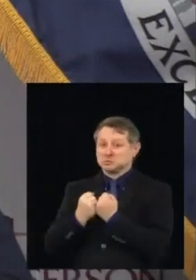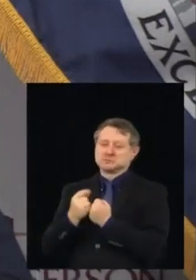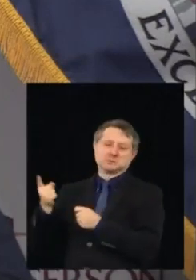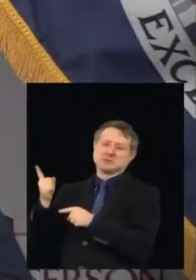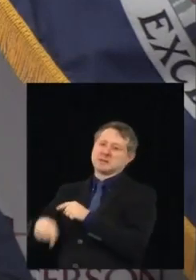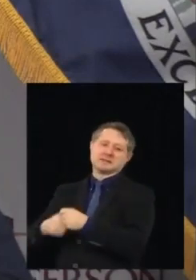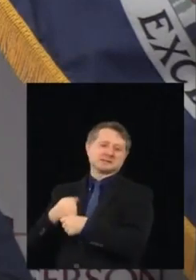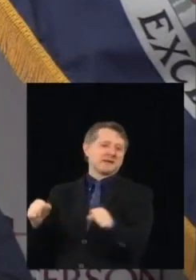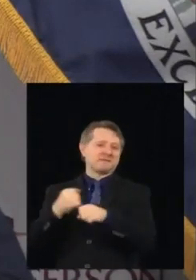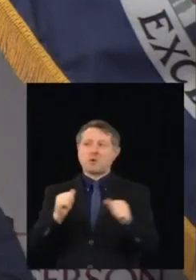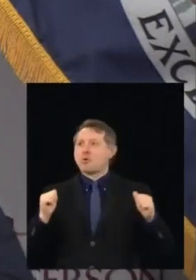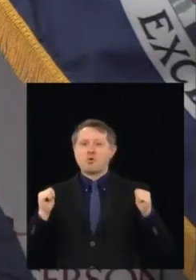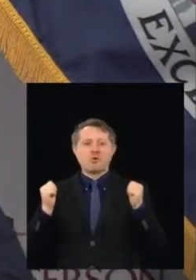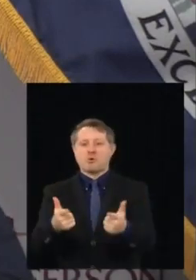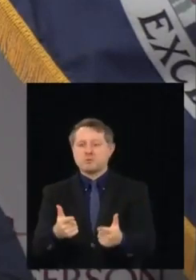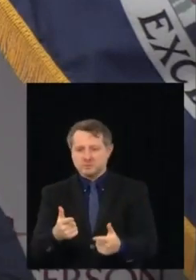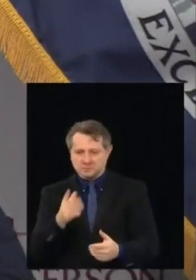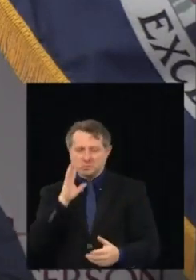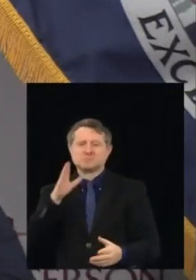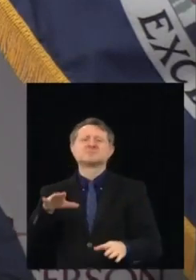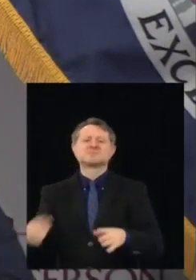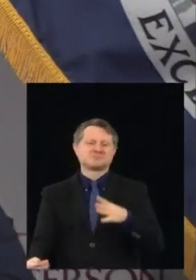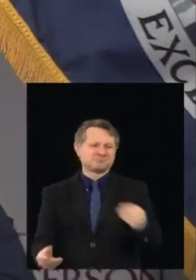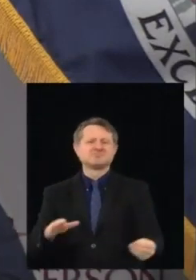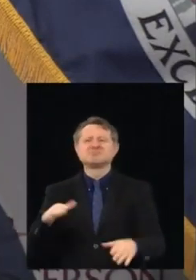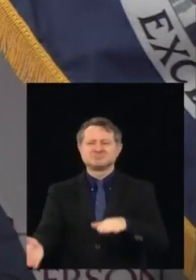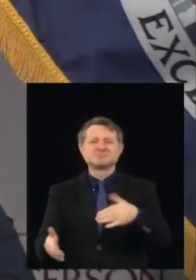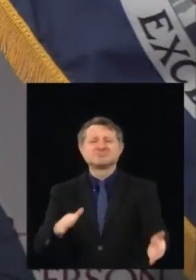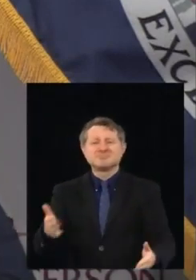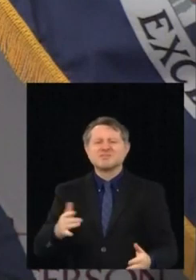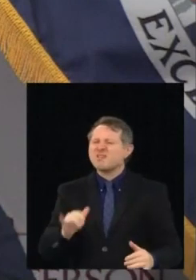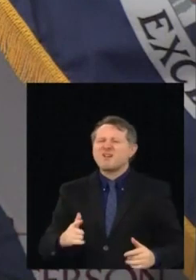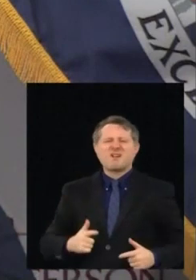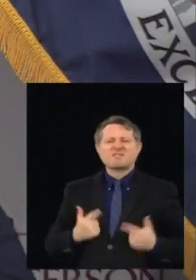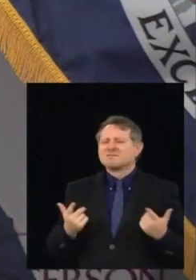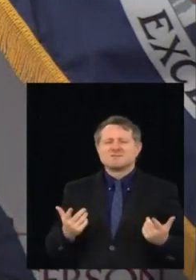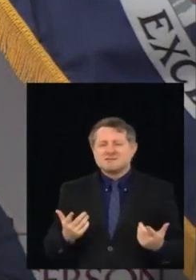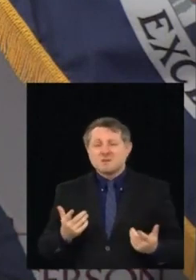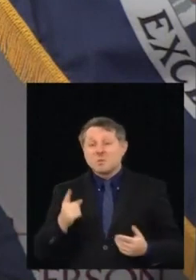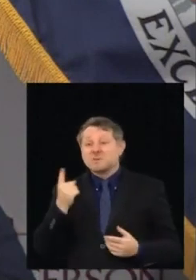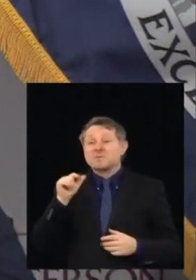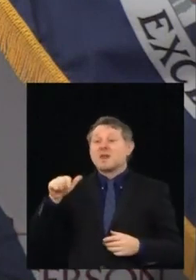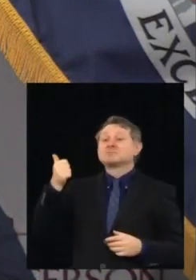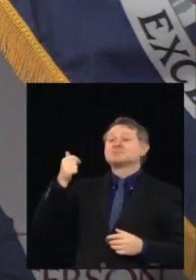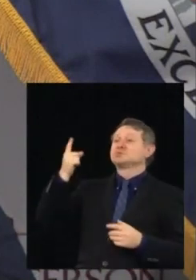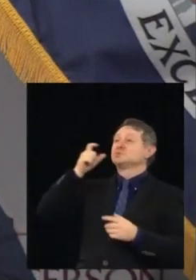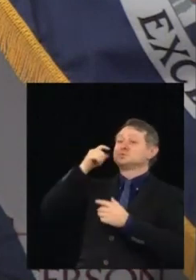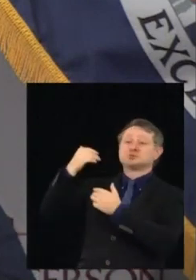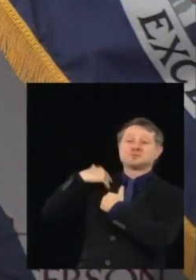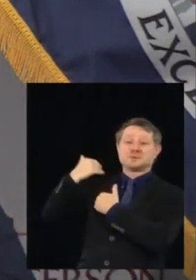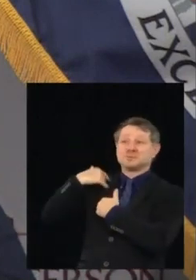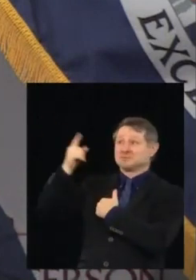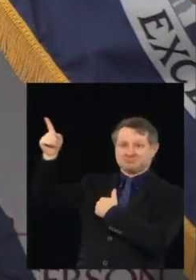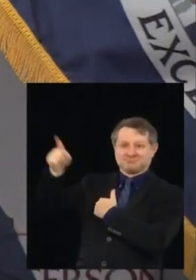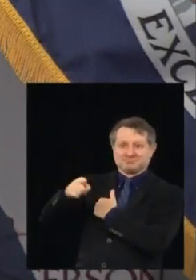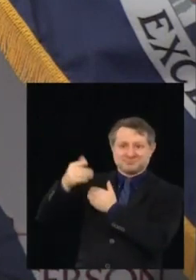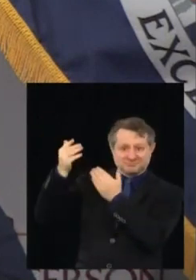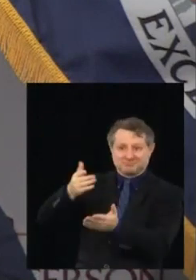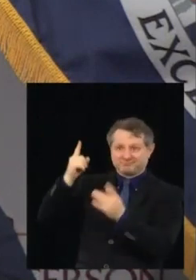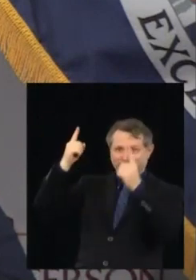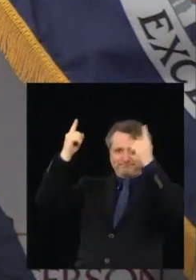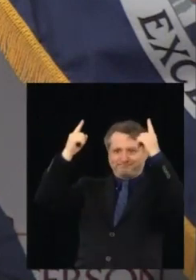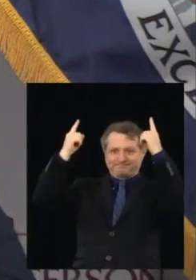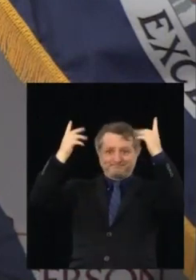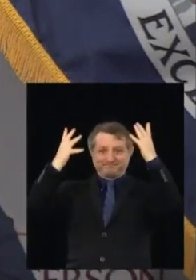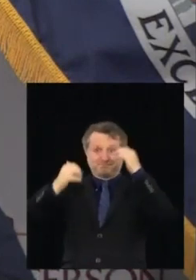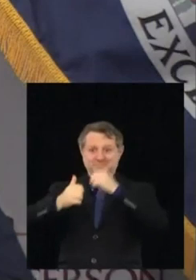That's life. That's somebody else is in charge of that. Much higher pay grade. But we did everything we could. I want to make sure the same